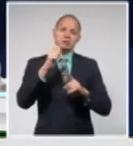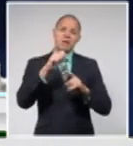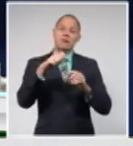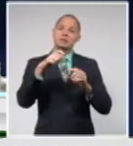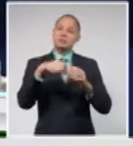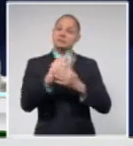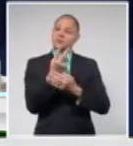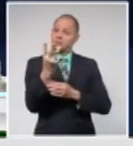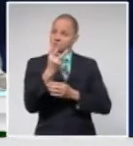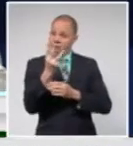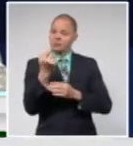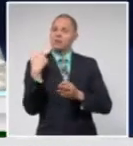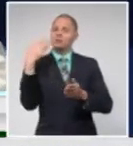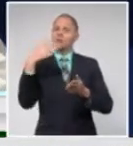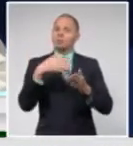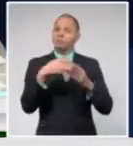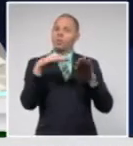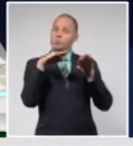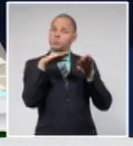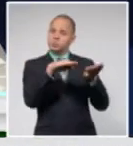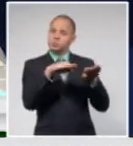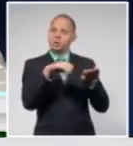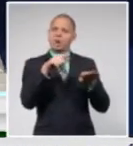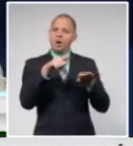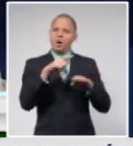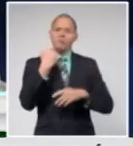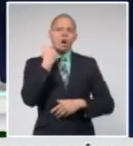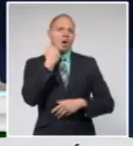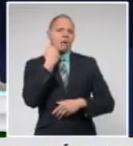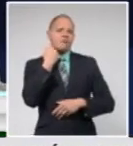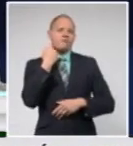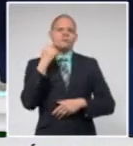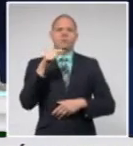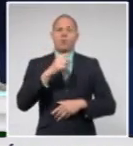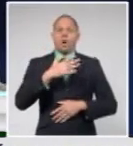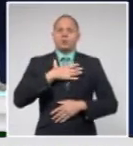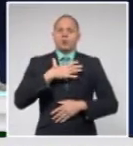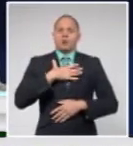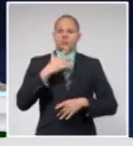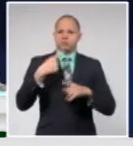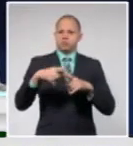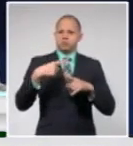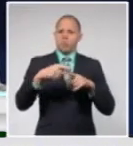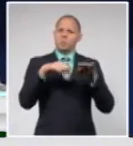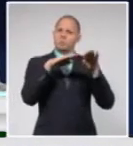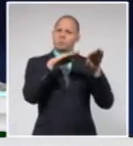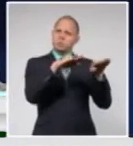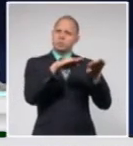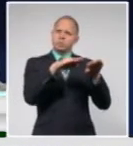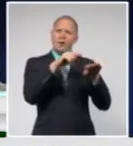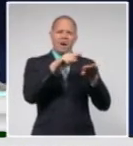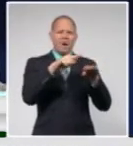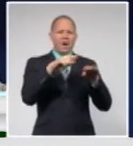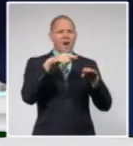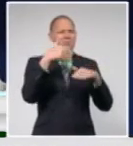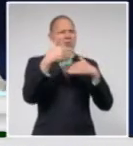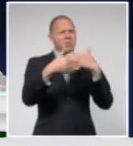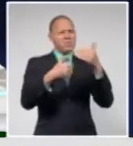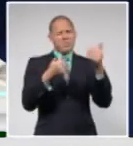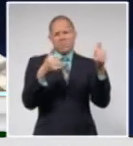arrest. Despite the efforts made by our health professionals and specialists, it was not possible to revive